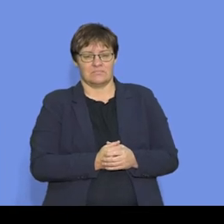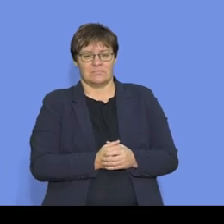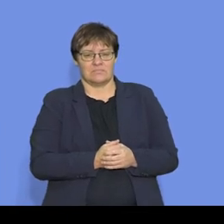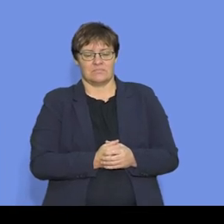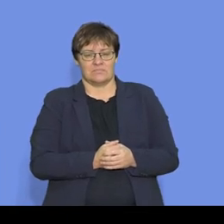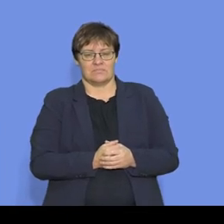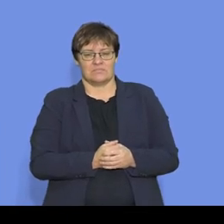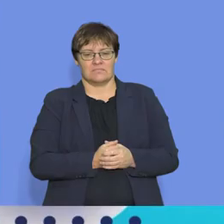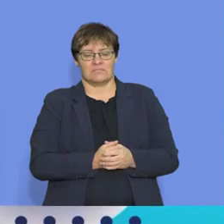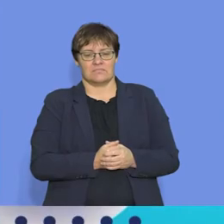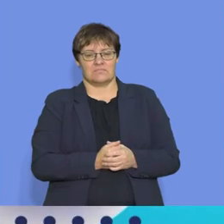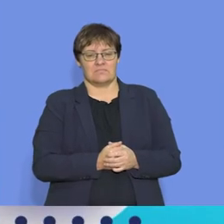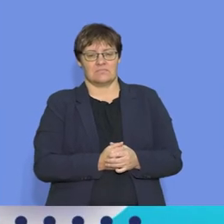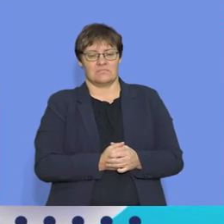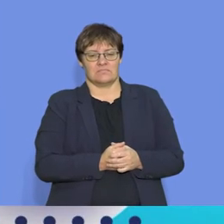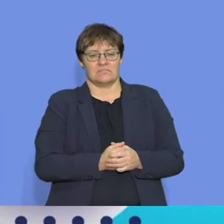Then,